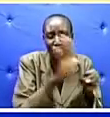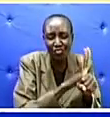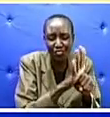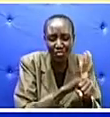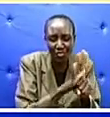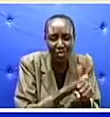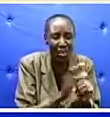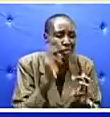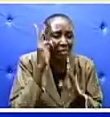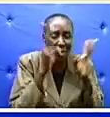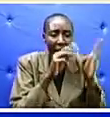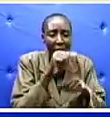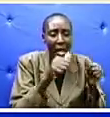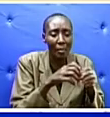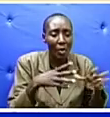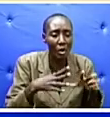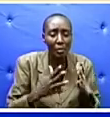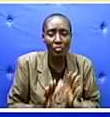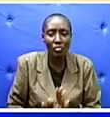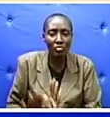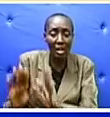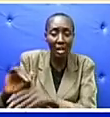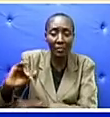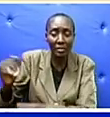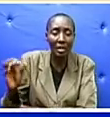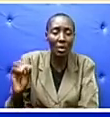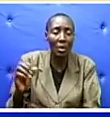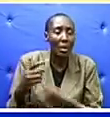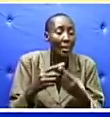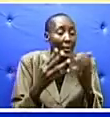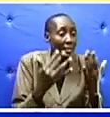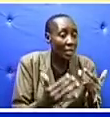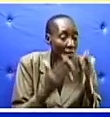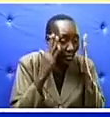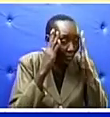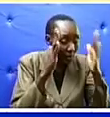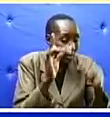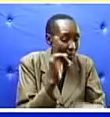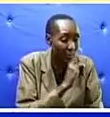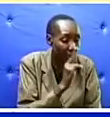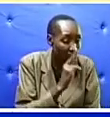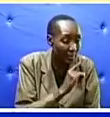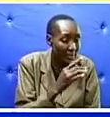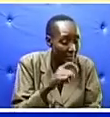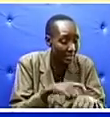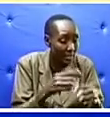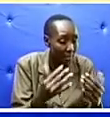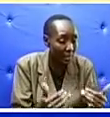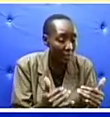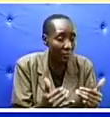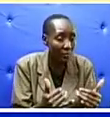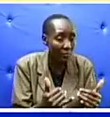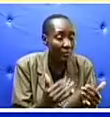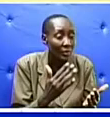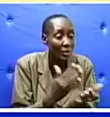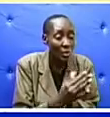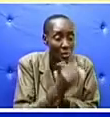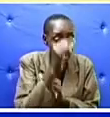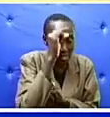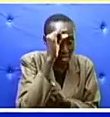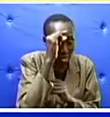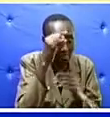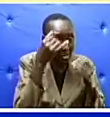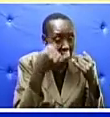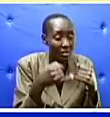concerned. They don't want to leave you exactly in town. But are we looking at the risk right now because we have the third wave? So as much as the government is trying